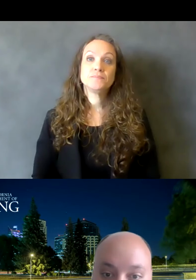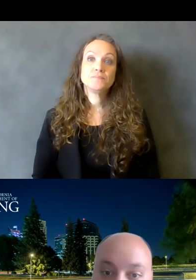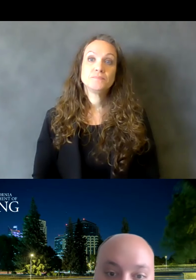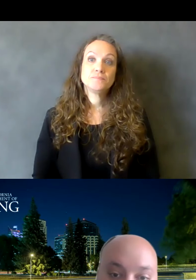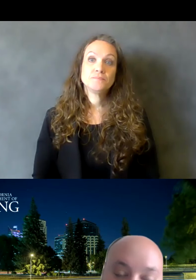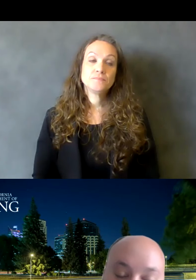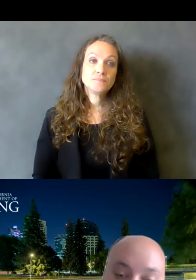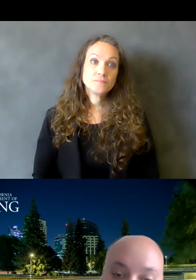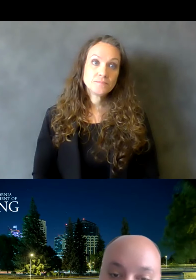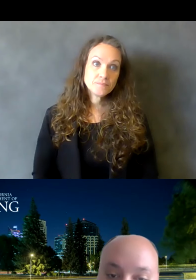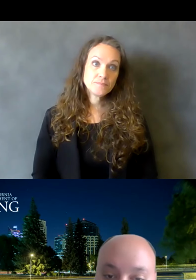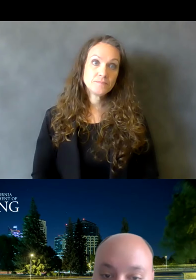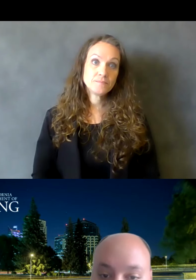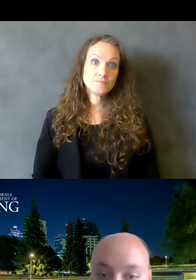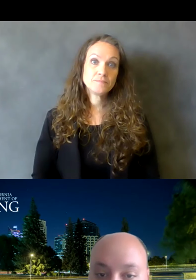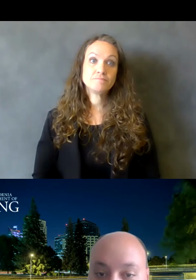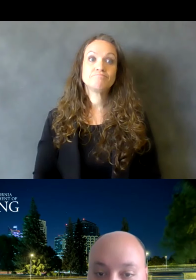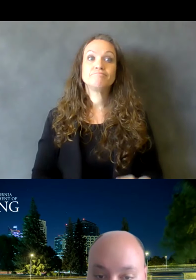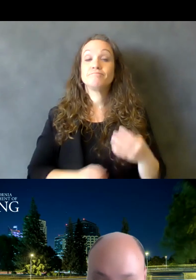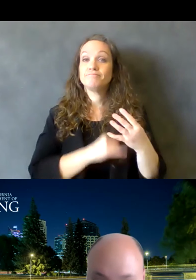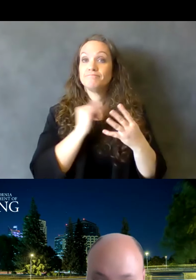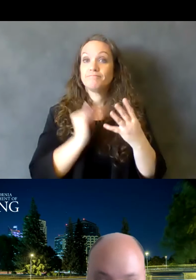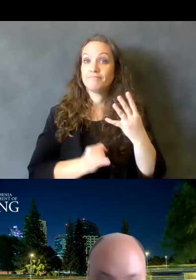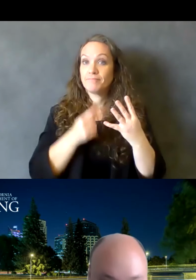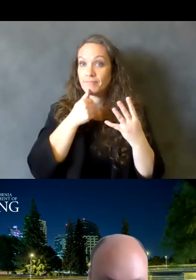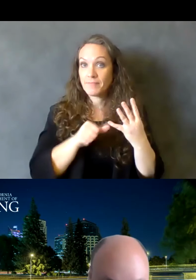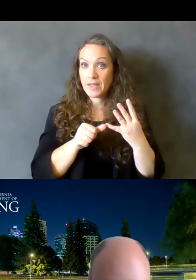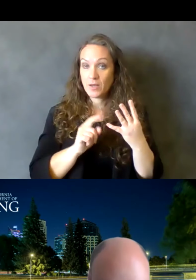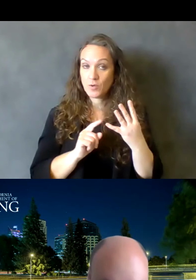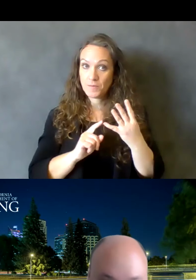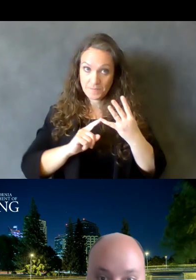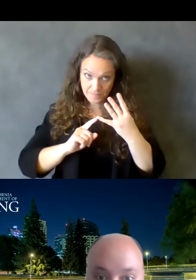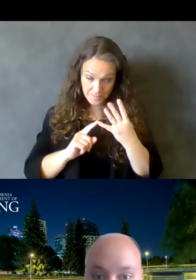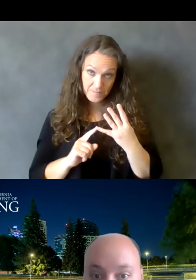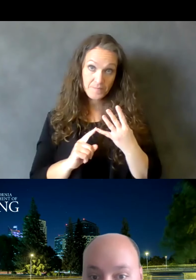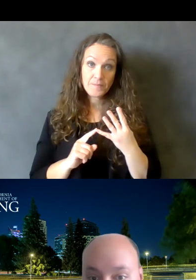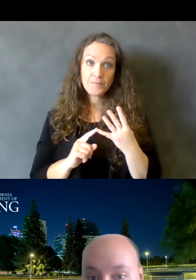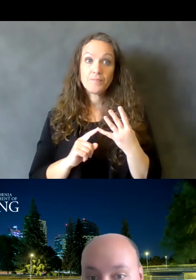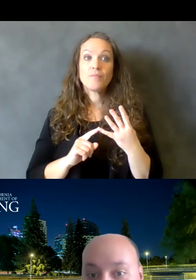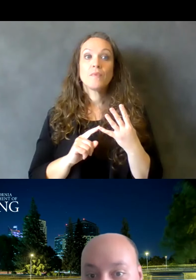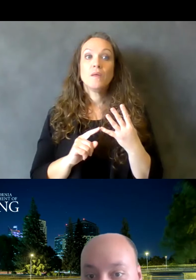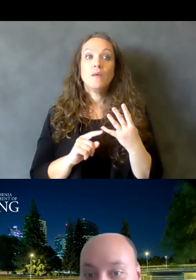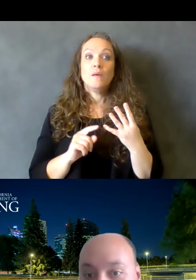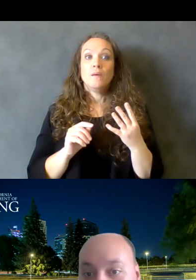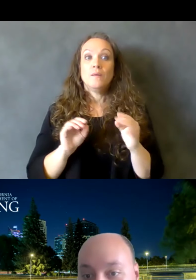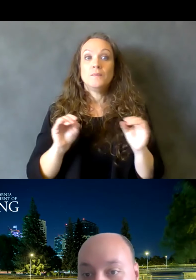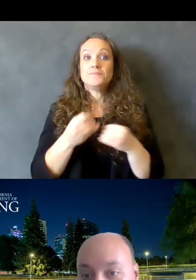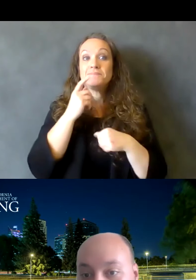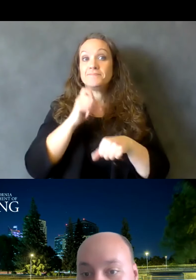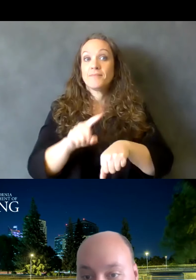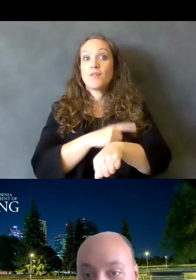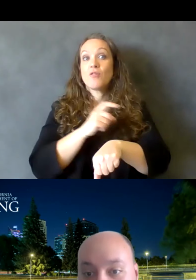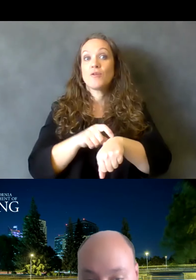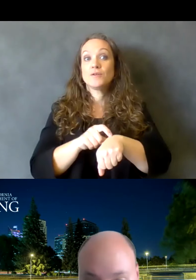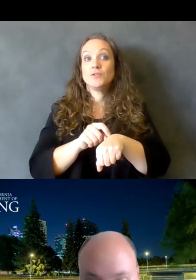The last spring finance letter that was recently released was our Office of the Long-Term Care